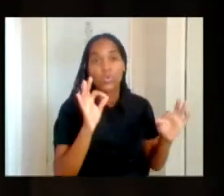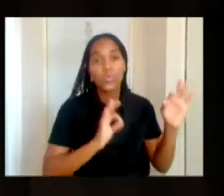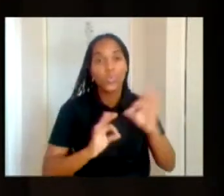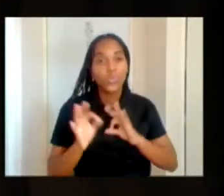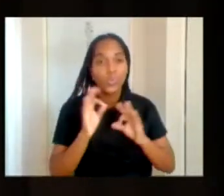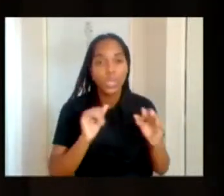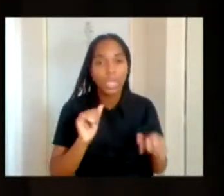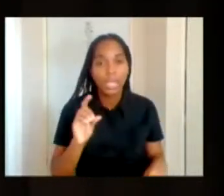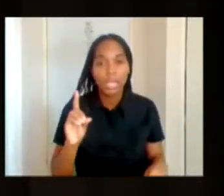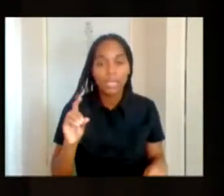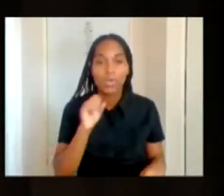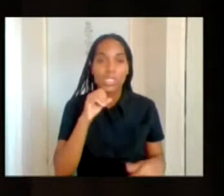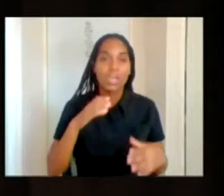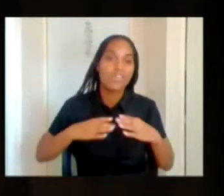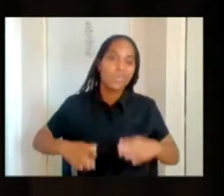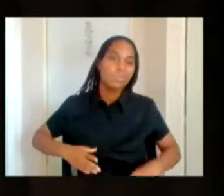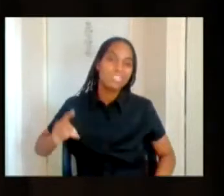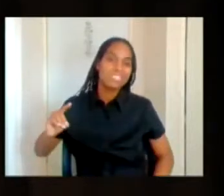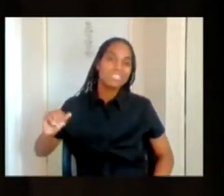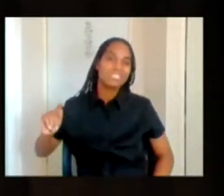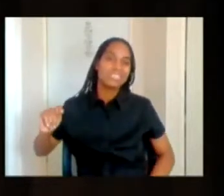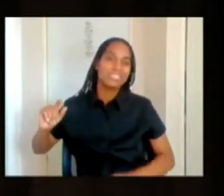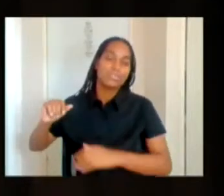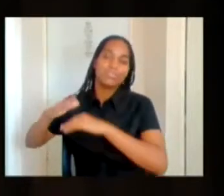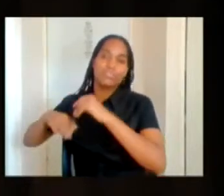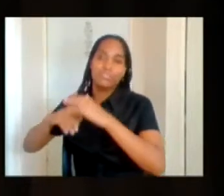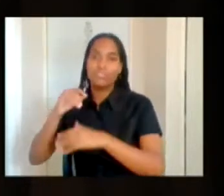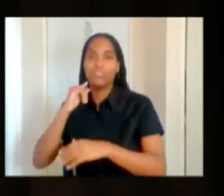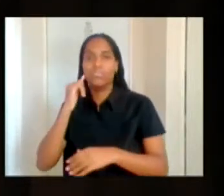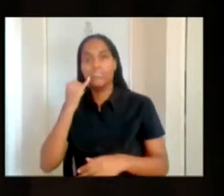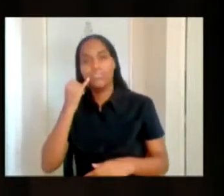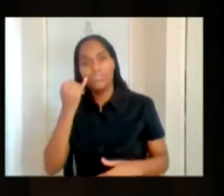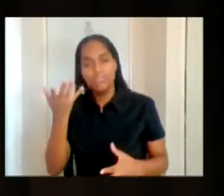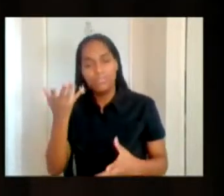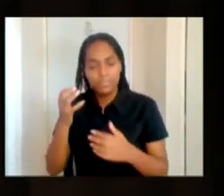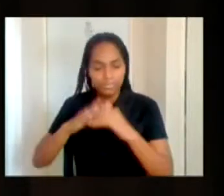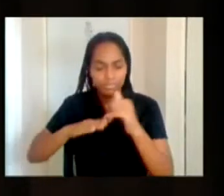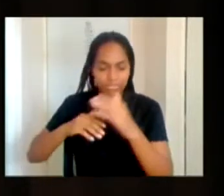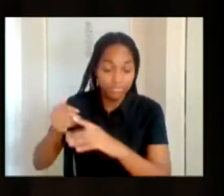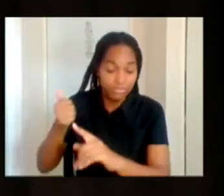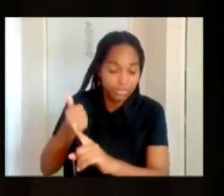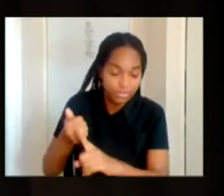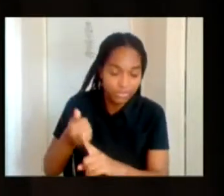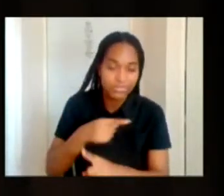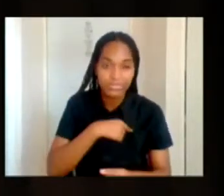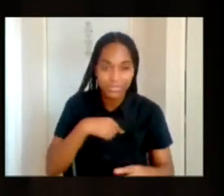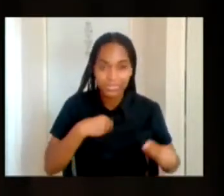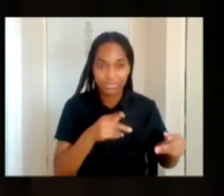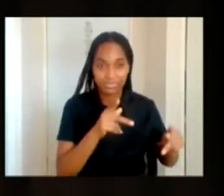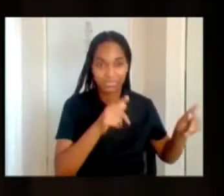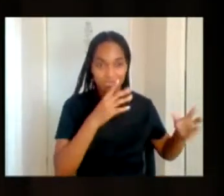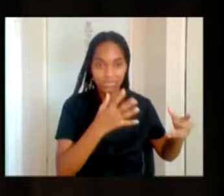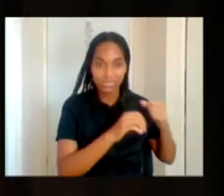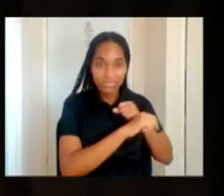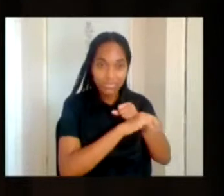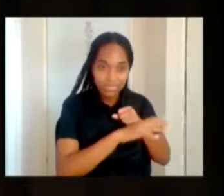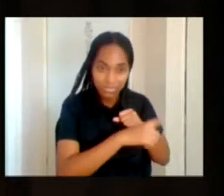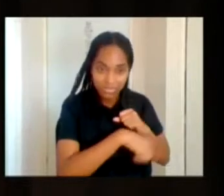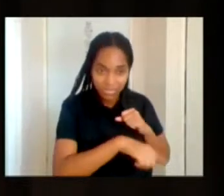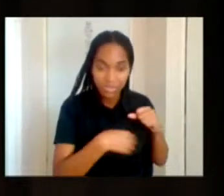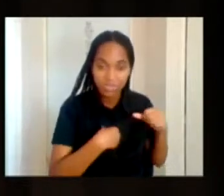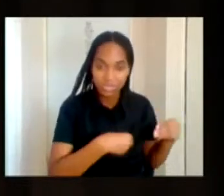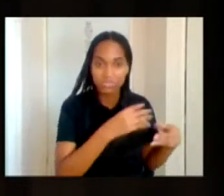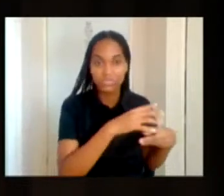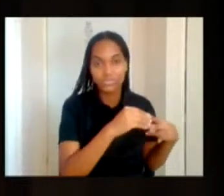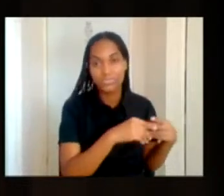customer data platform, or they want to build their own in-house one that they're using. So we're giving broadcasters choice to pick their own